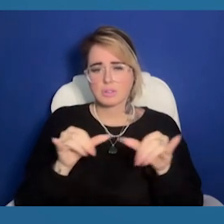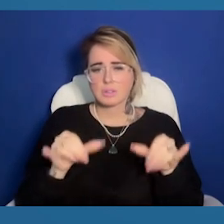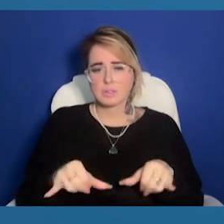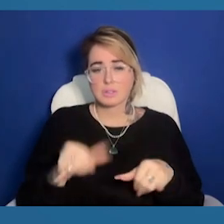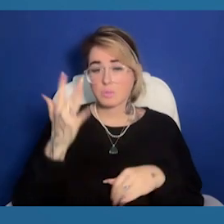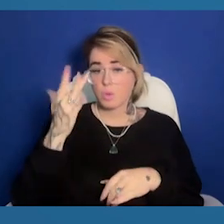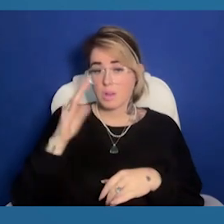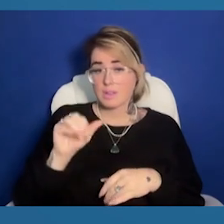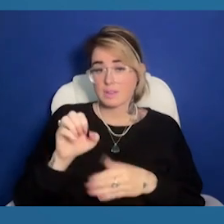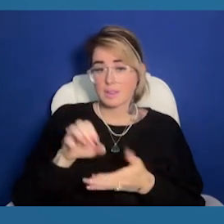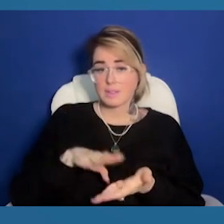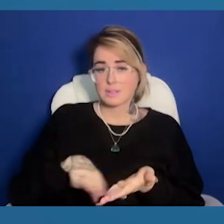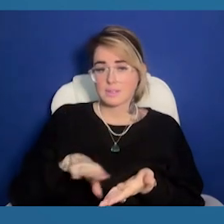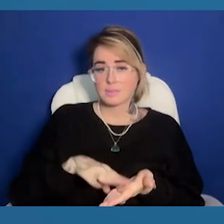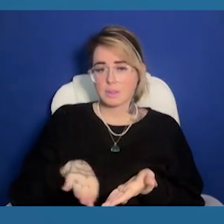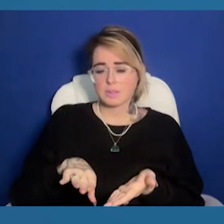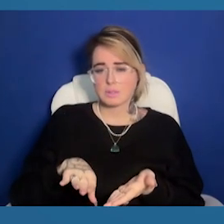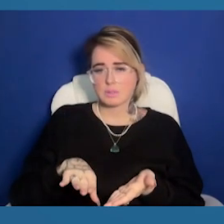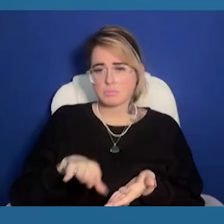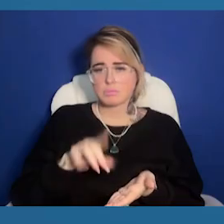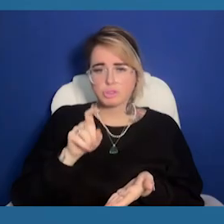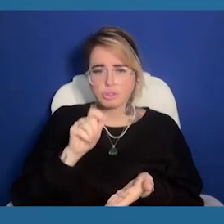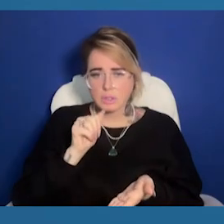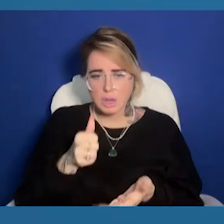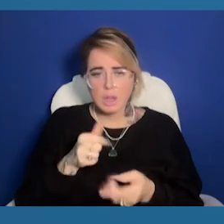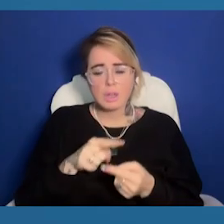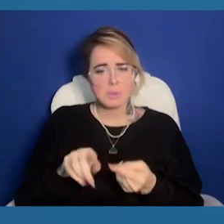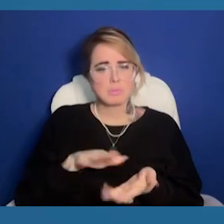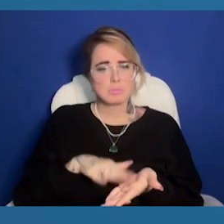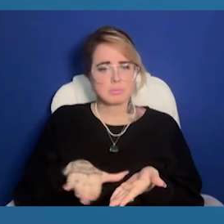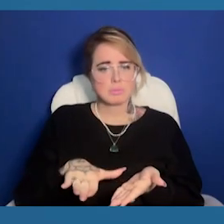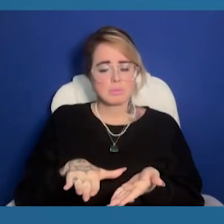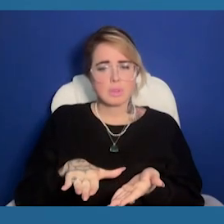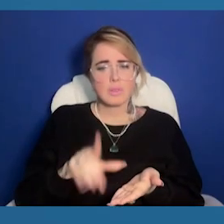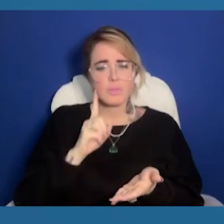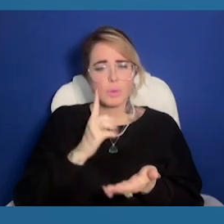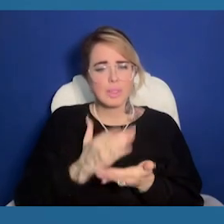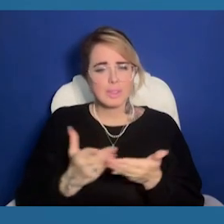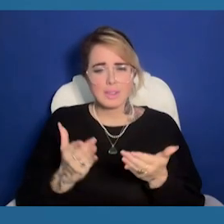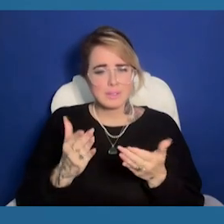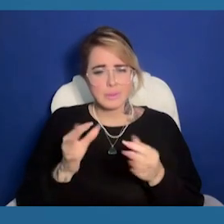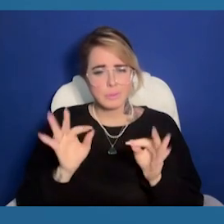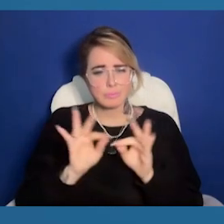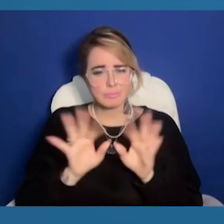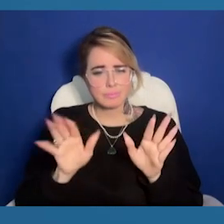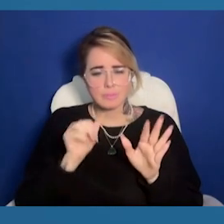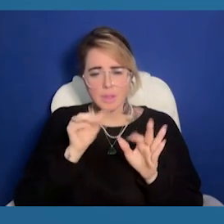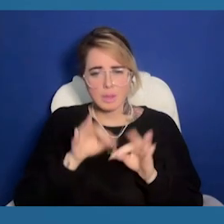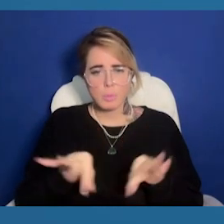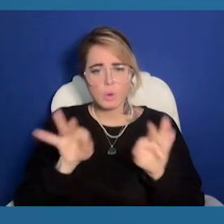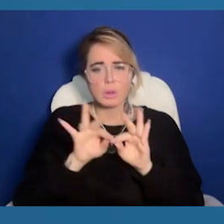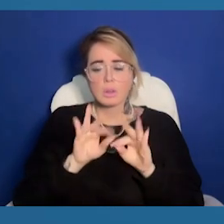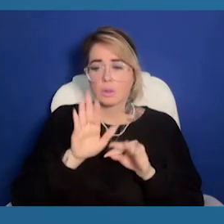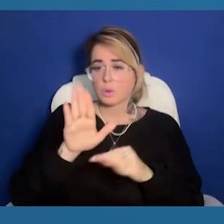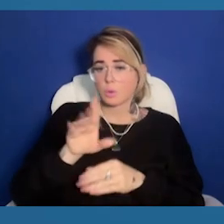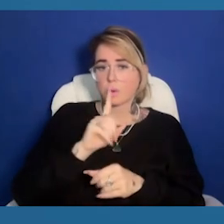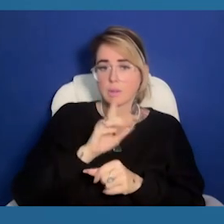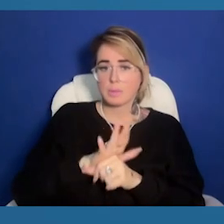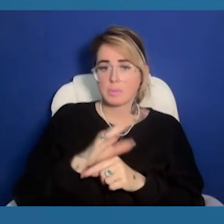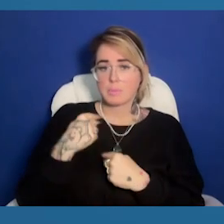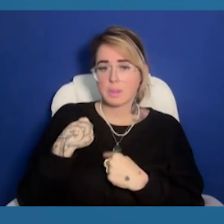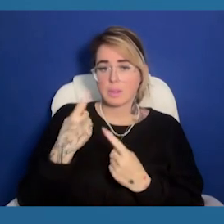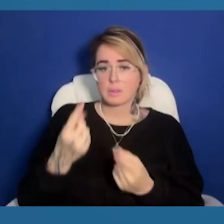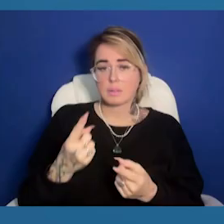dismissed needlessly for things that were not relevant. and your commitment